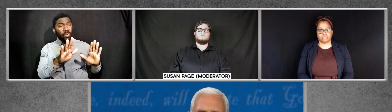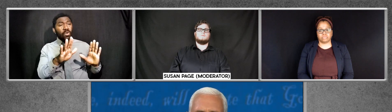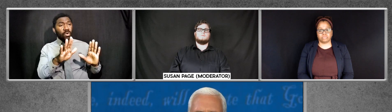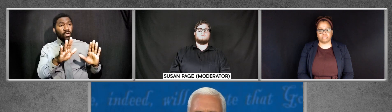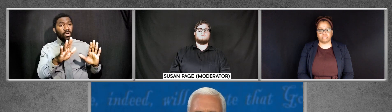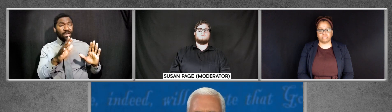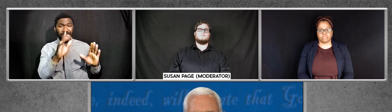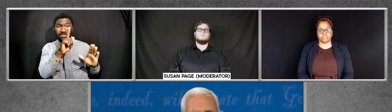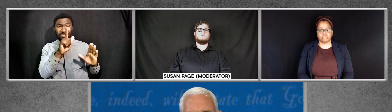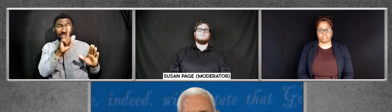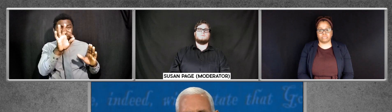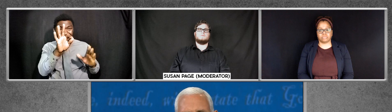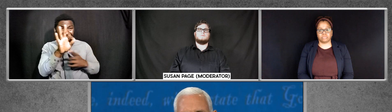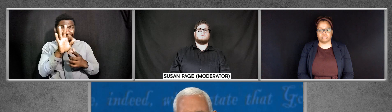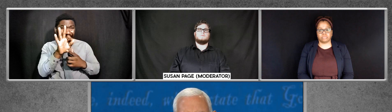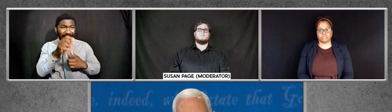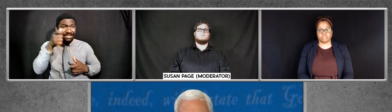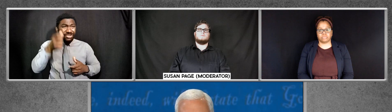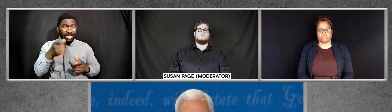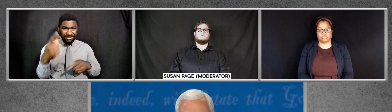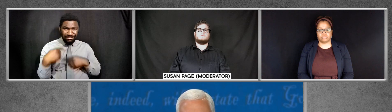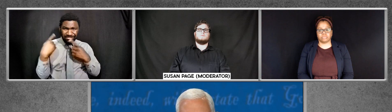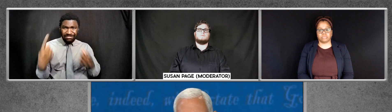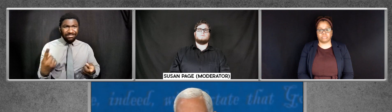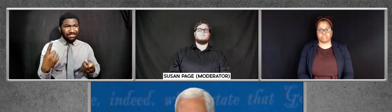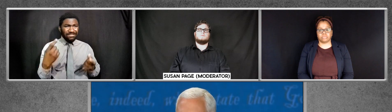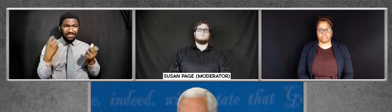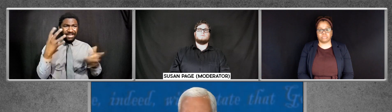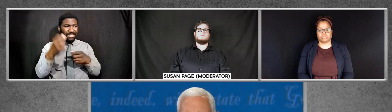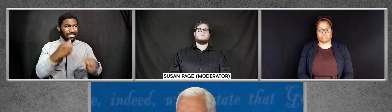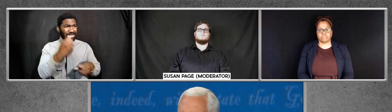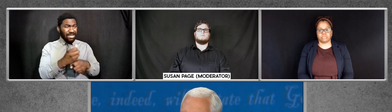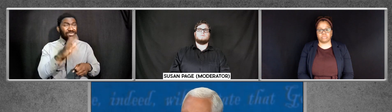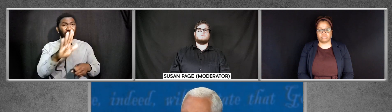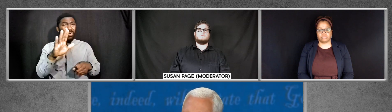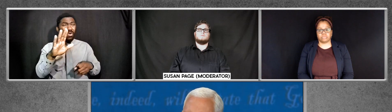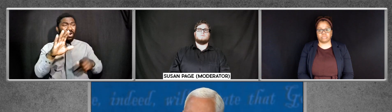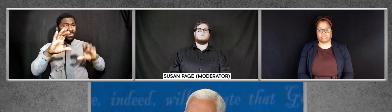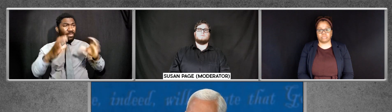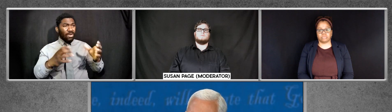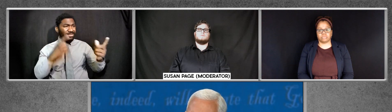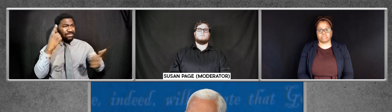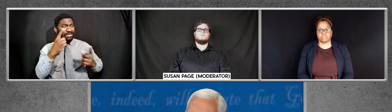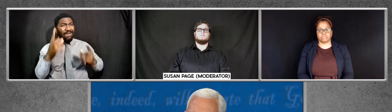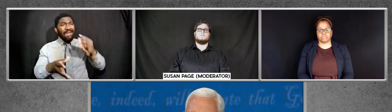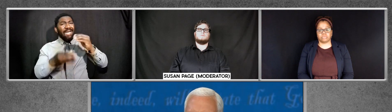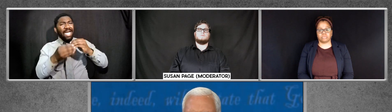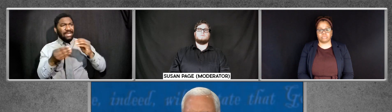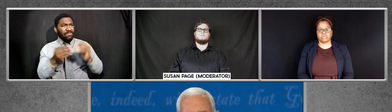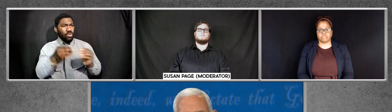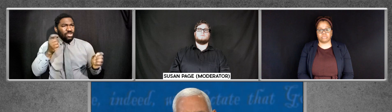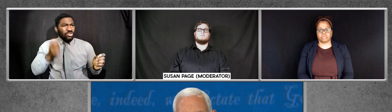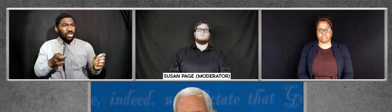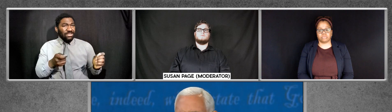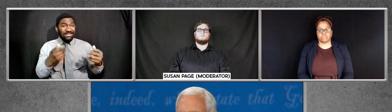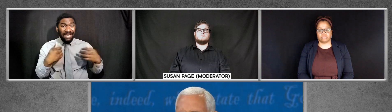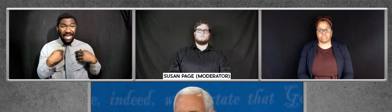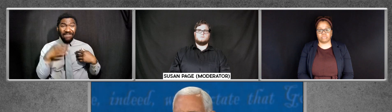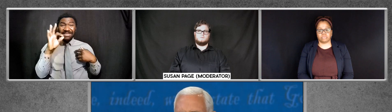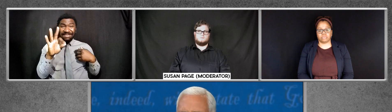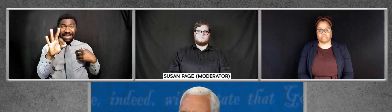openly advocating adding seats to the Supreme Court, which has had 9 seats for 150 years, if you don't get your way. This